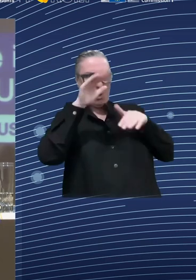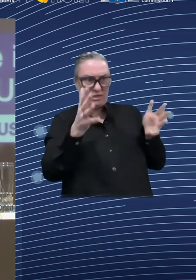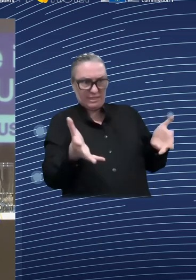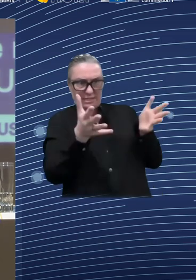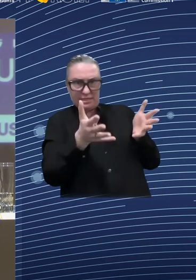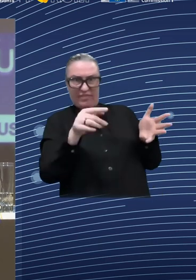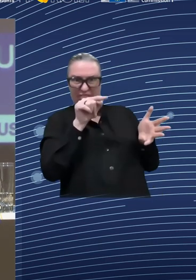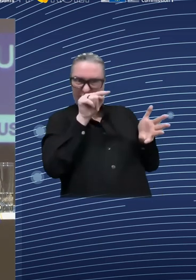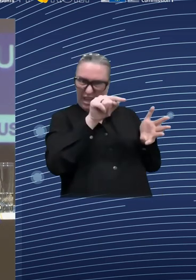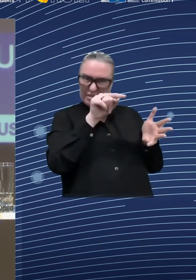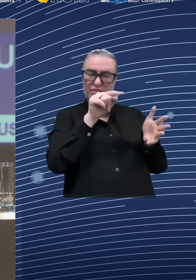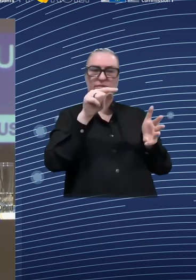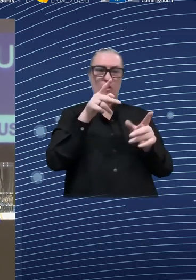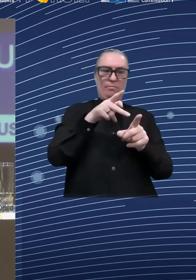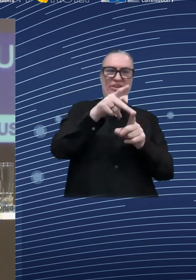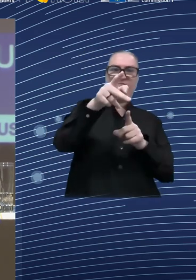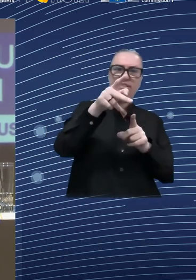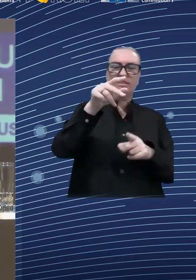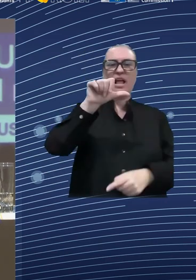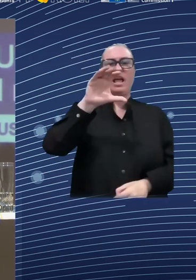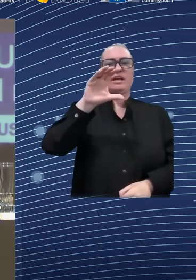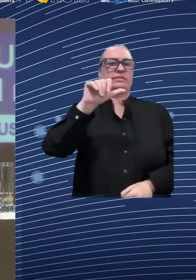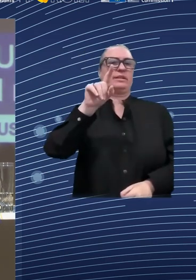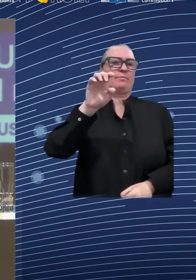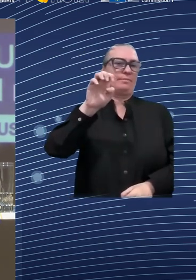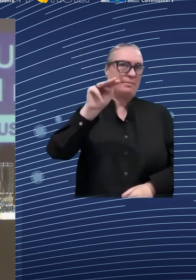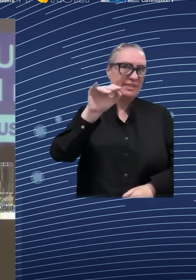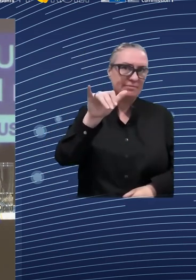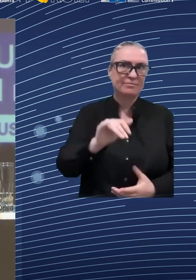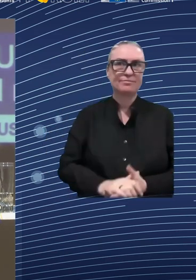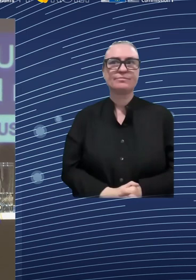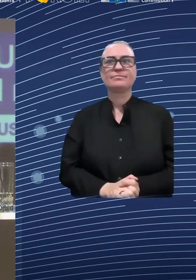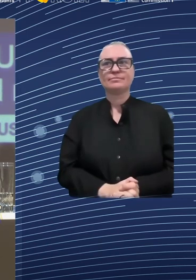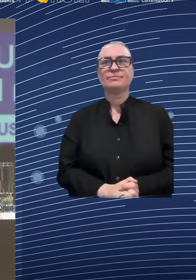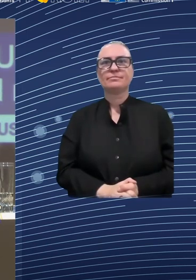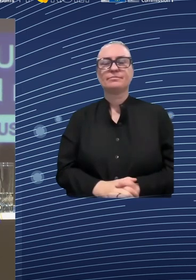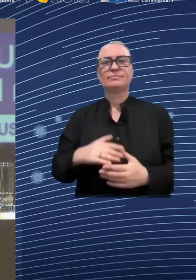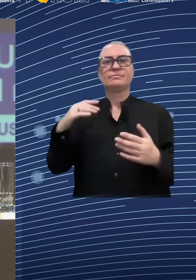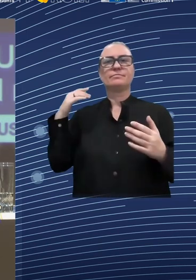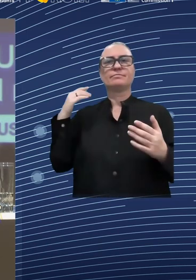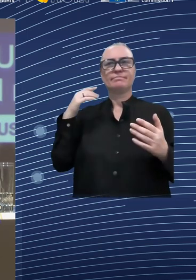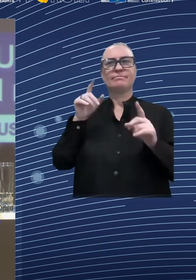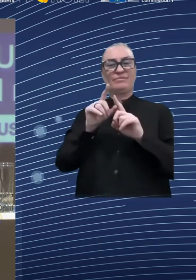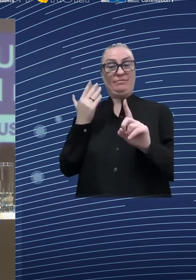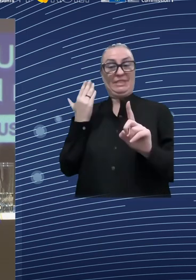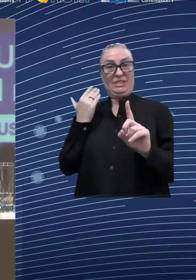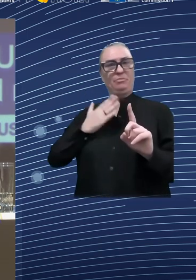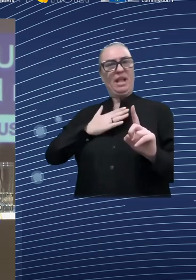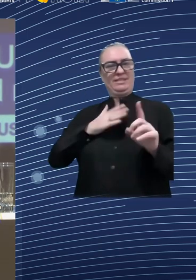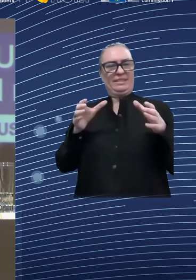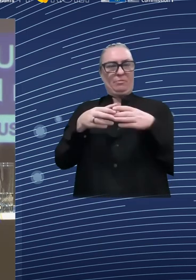But the micro-credentials project, which is in a pilot phase, has been funded to the tune of about 13 million.